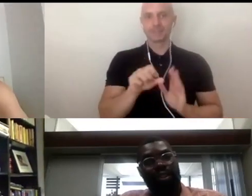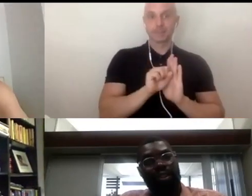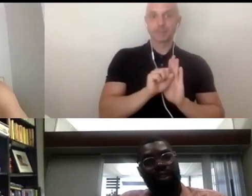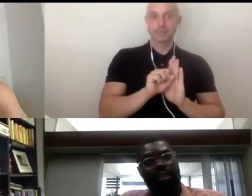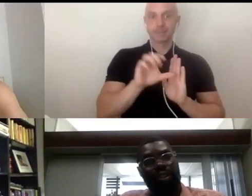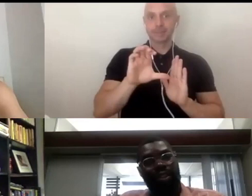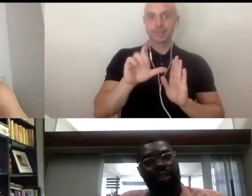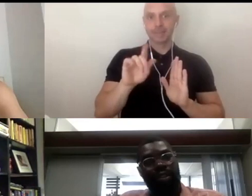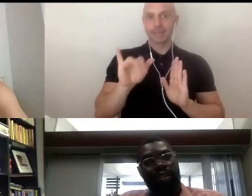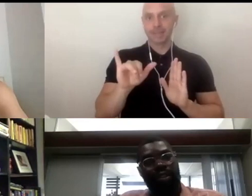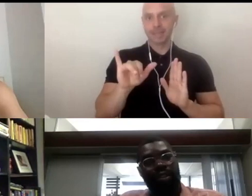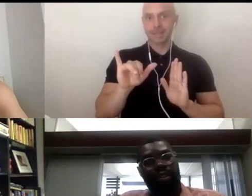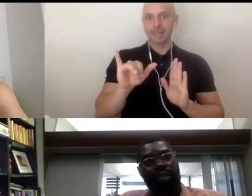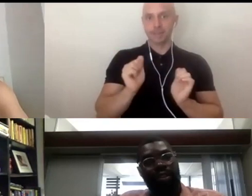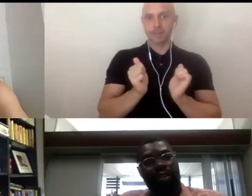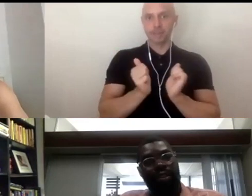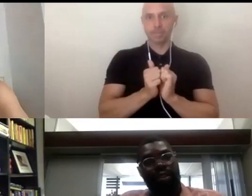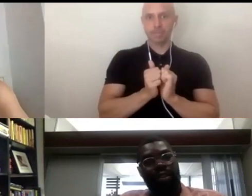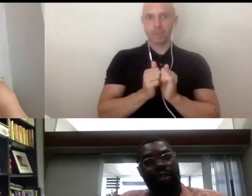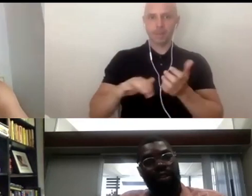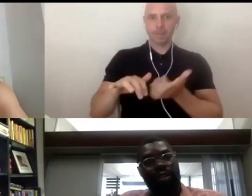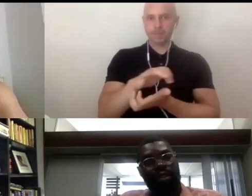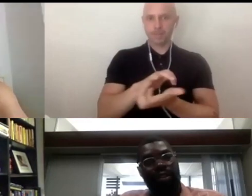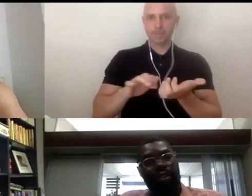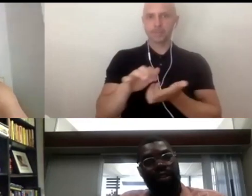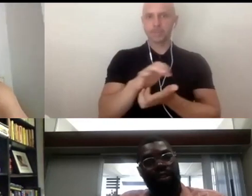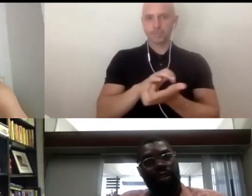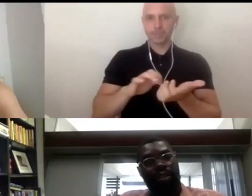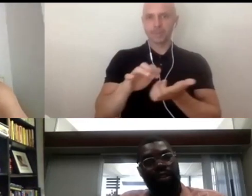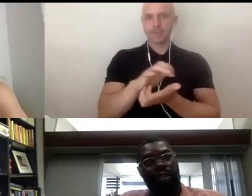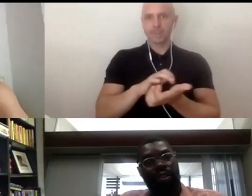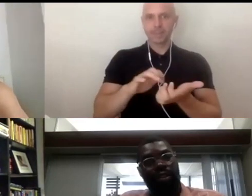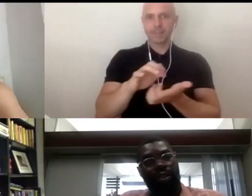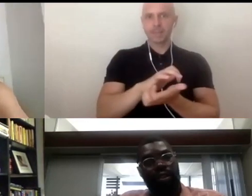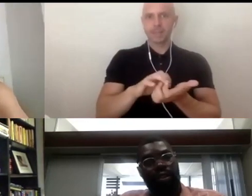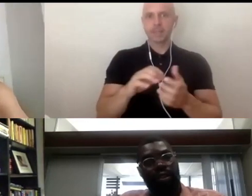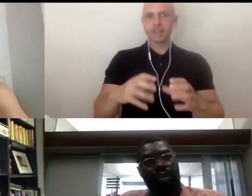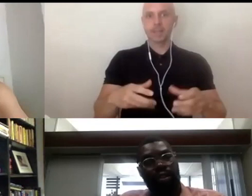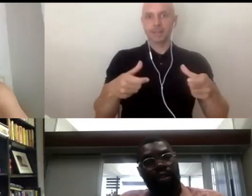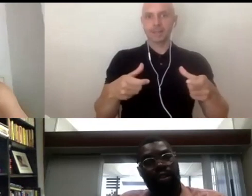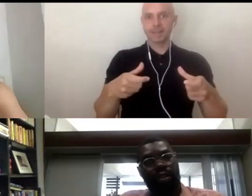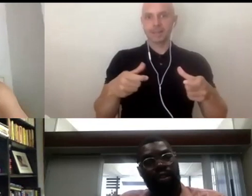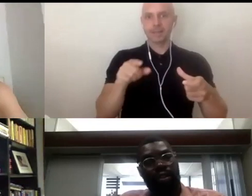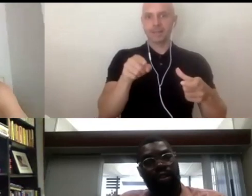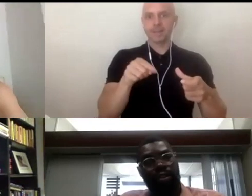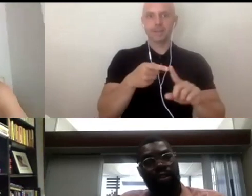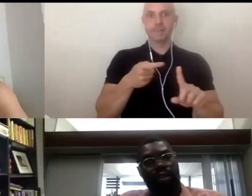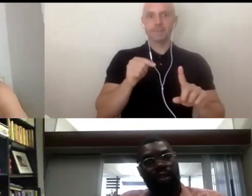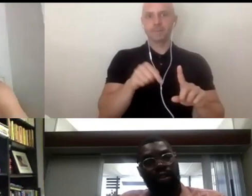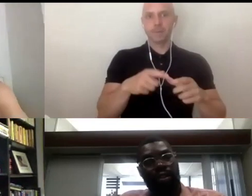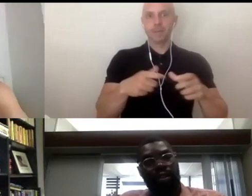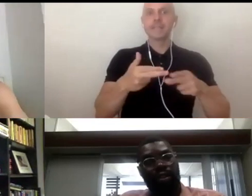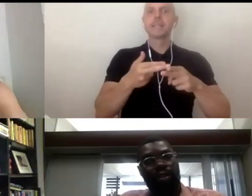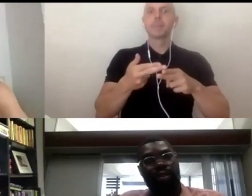the clay with forest edge seeds, and then they're returning the clay to nature. It's an ephemeral sculpture installation. The sculpture is going